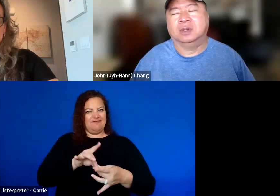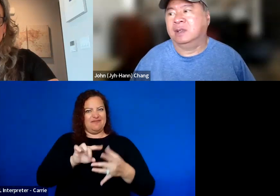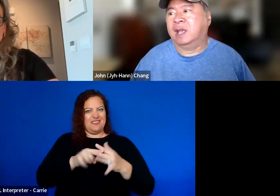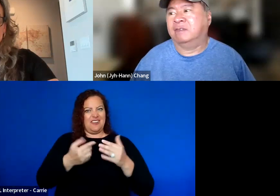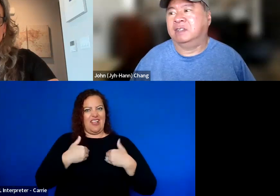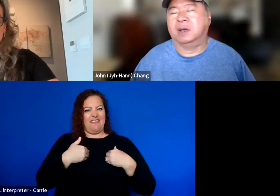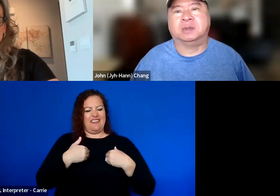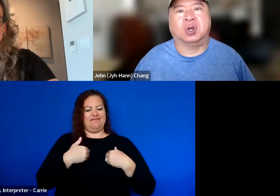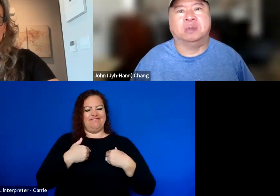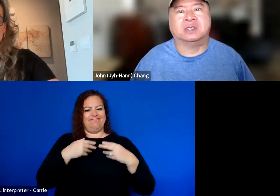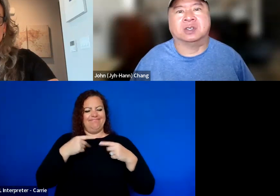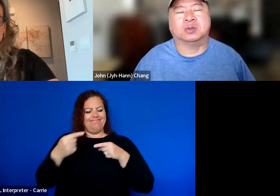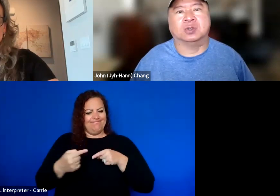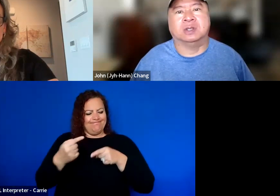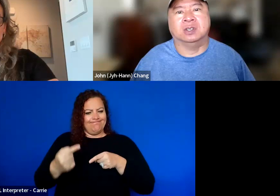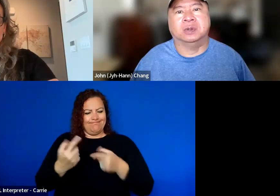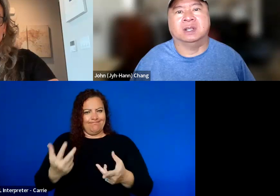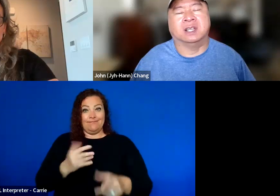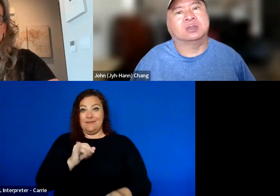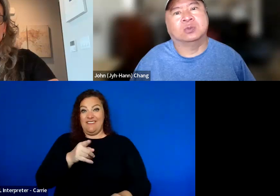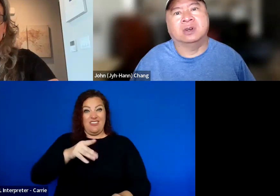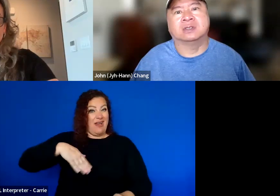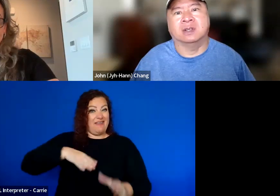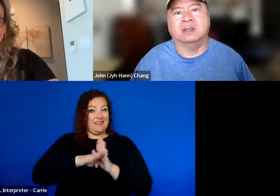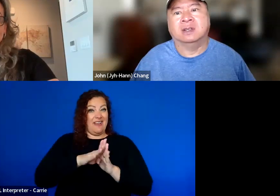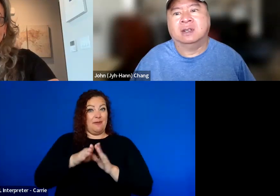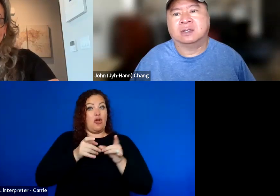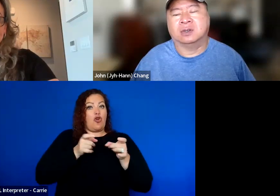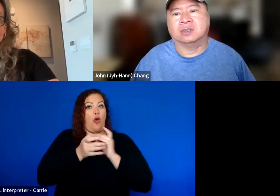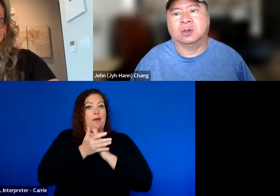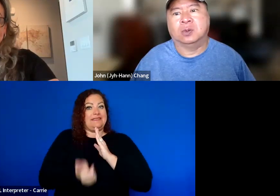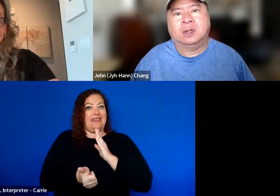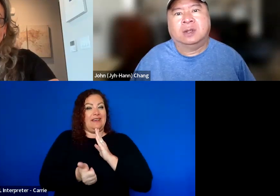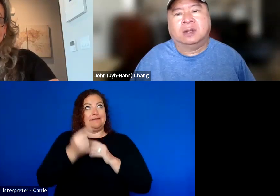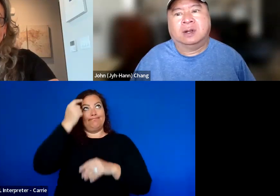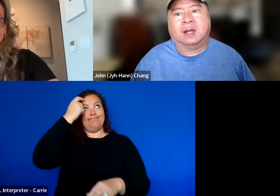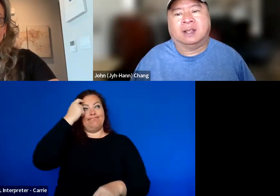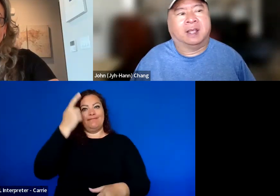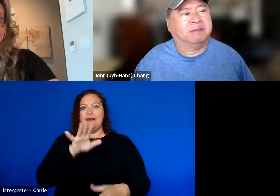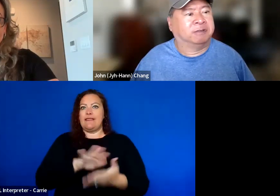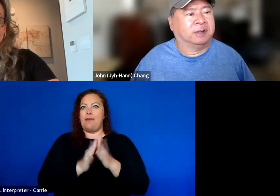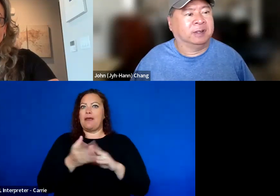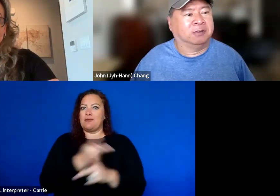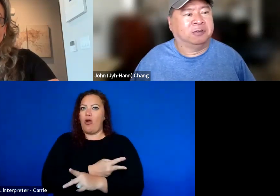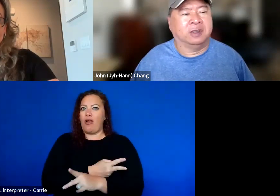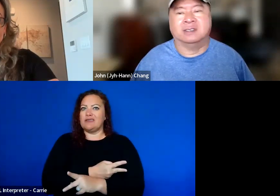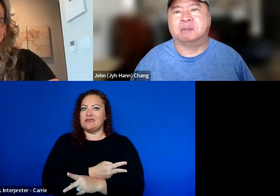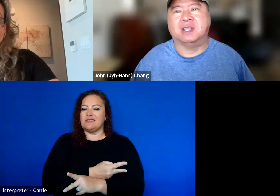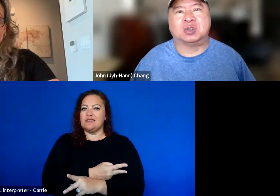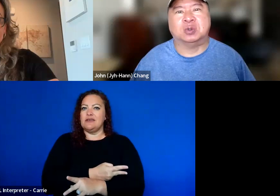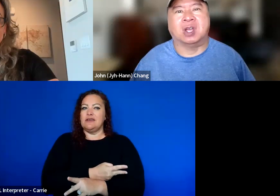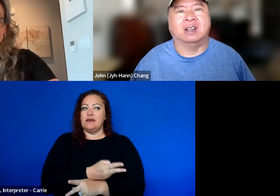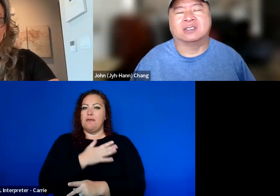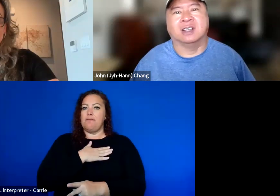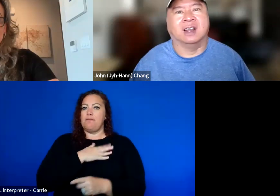if you haven't developed the coping skills to deal with it, it gets worse. And so I have a friend,